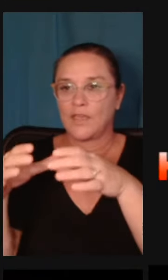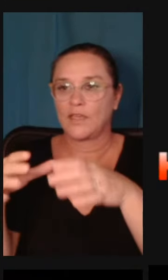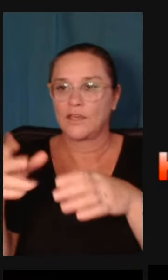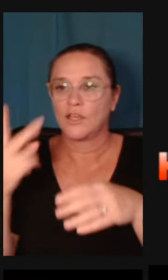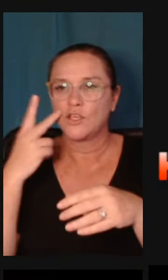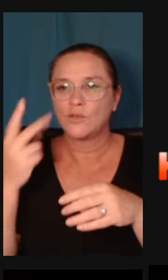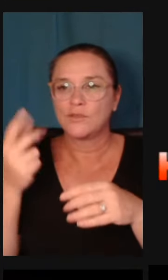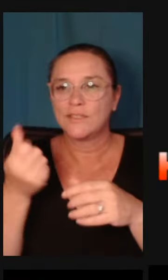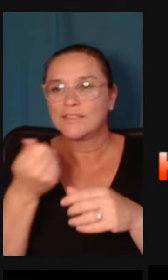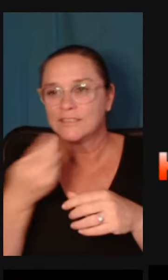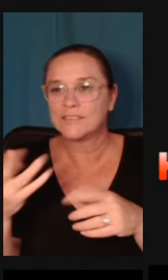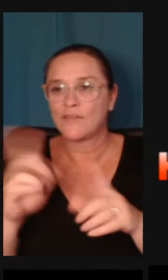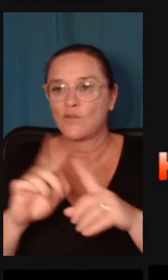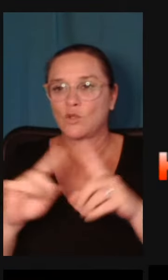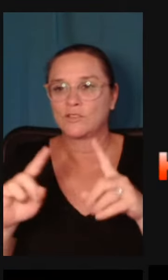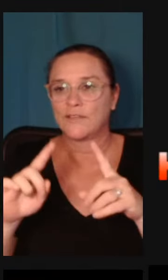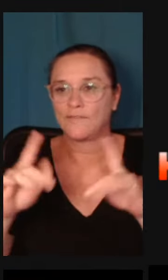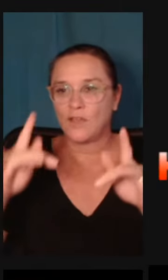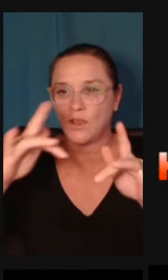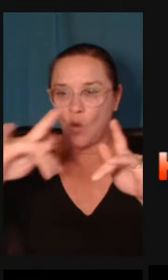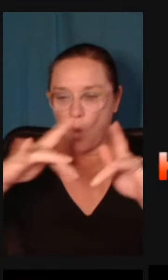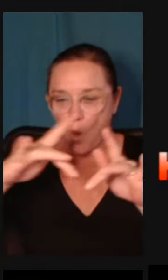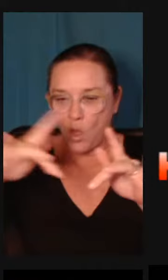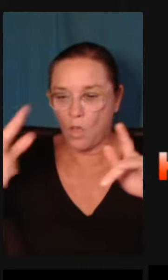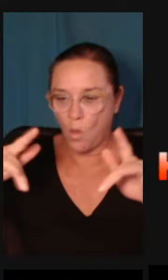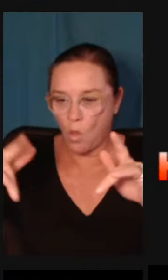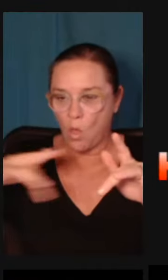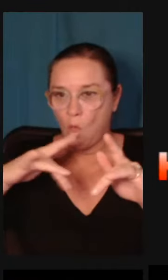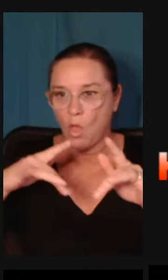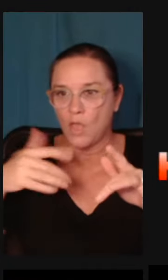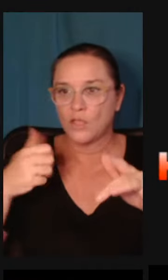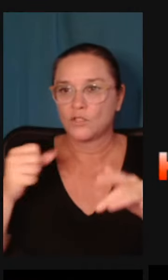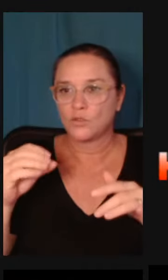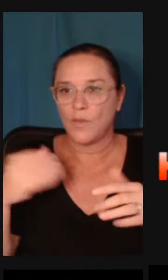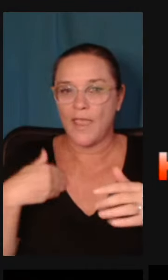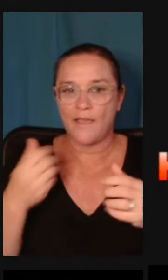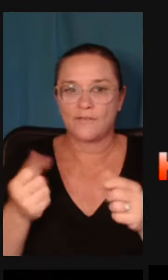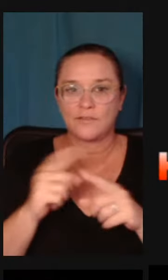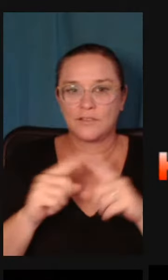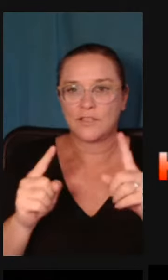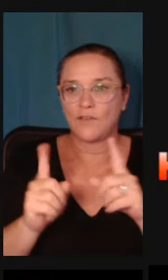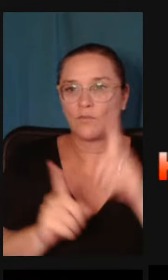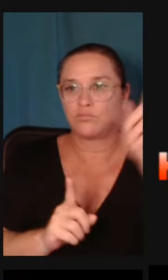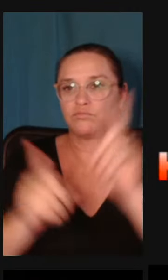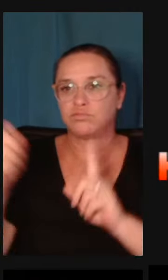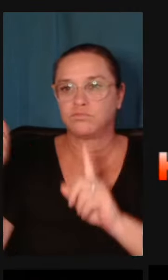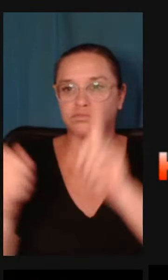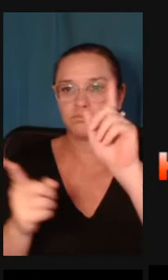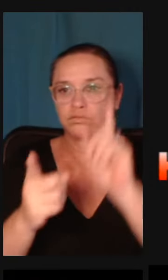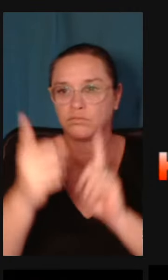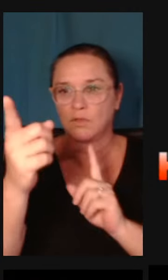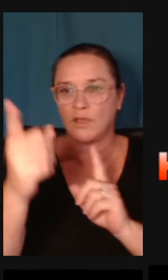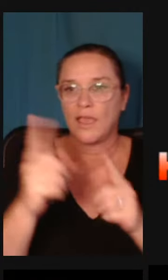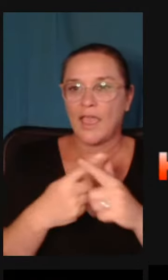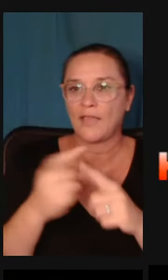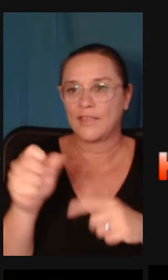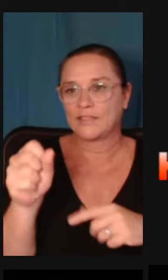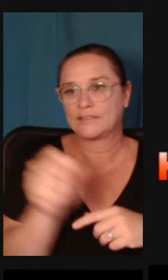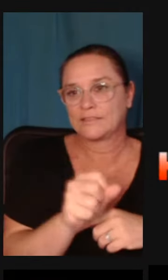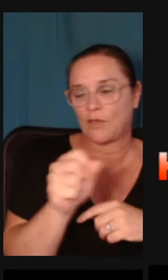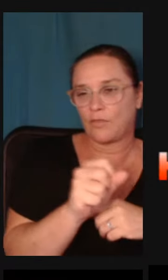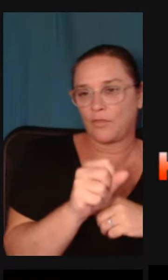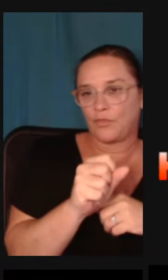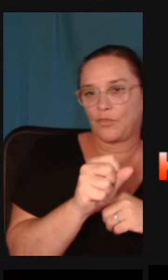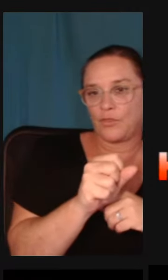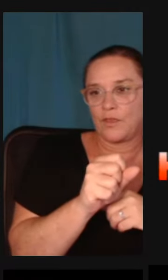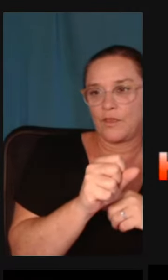holes there, right, of that vent complex, which is why we're having those multiple fountains shooting out different directions. South vents over here, further